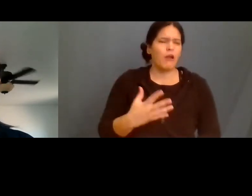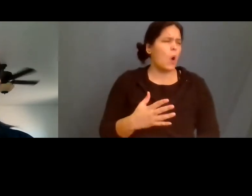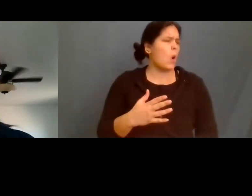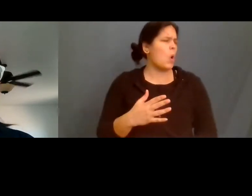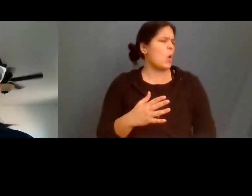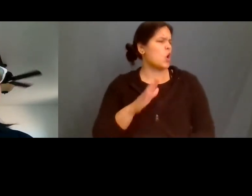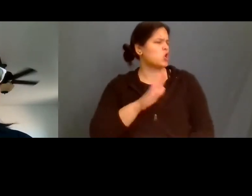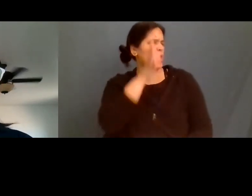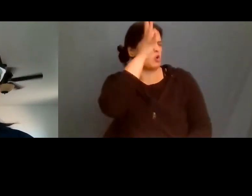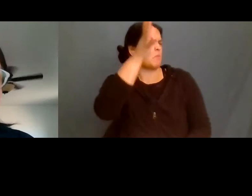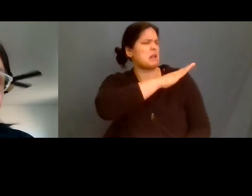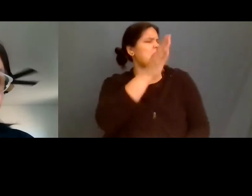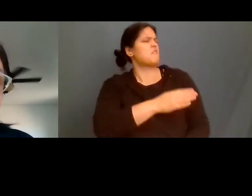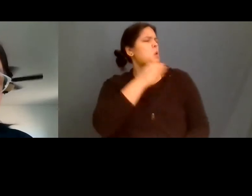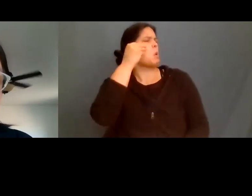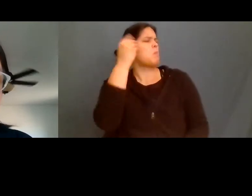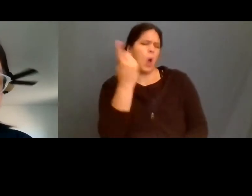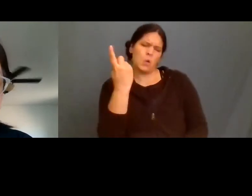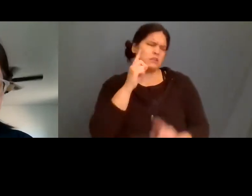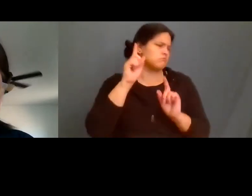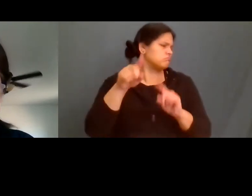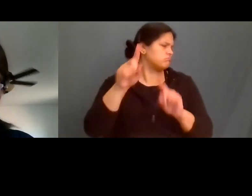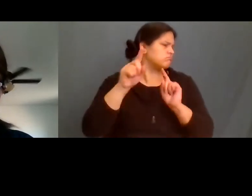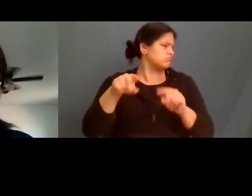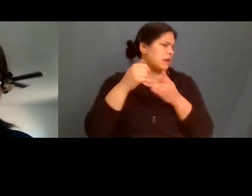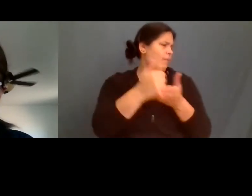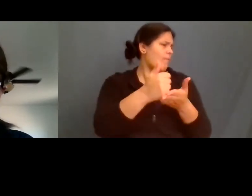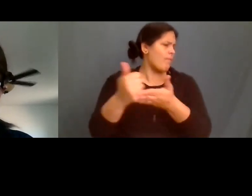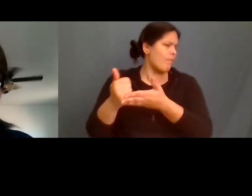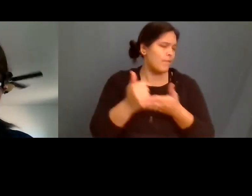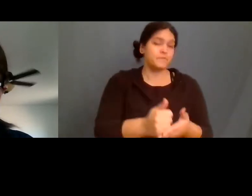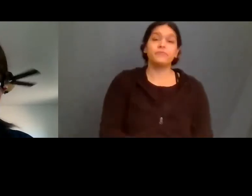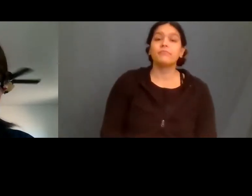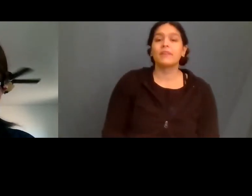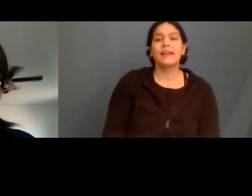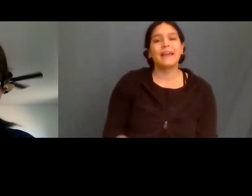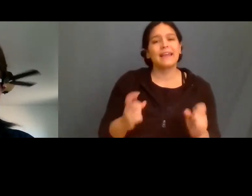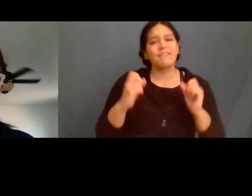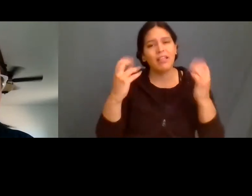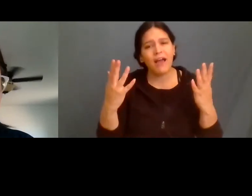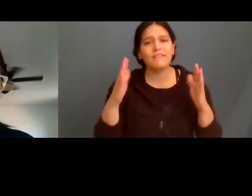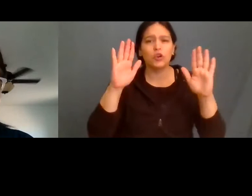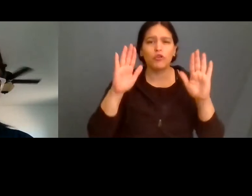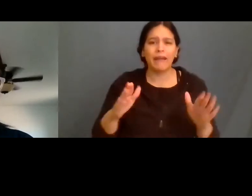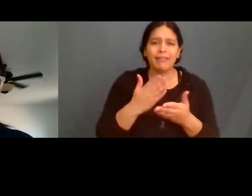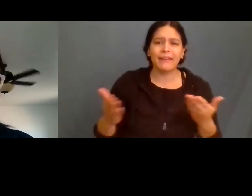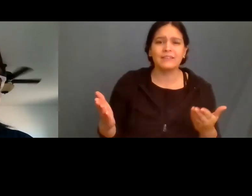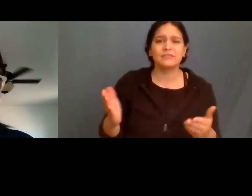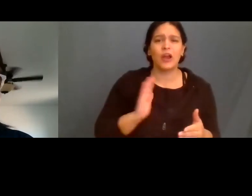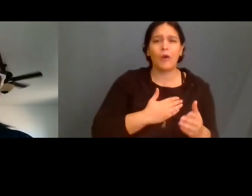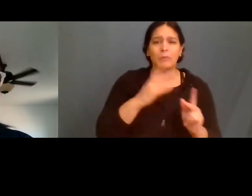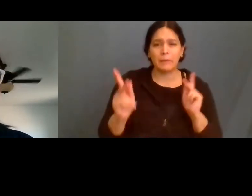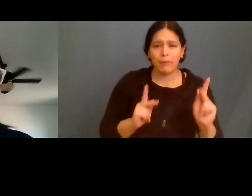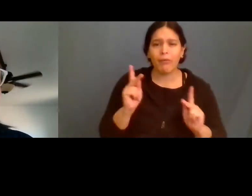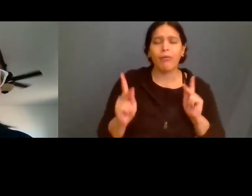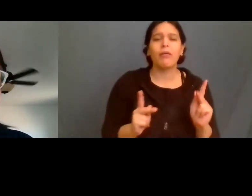always in Winder Rock. So, but he did a lot of great things for our people. And he was always wanted to do things